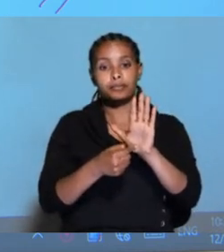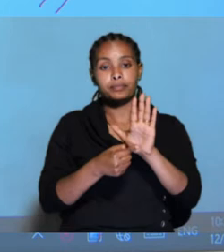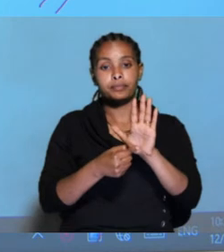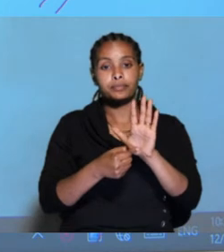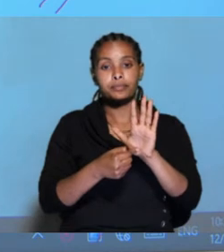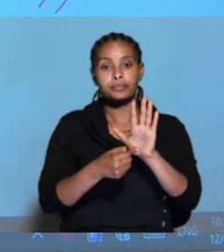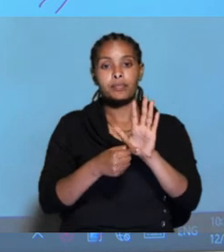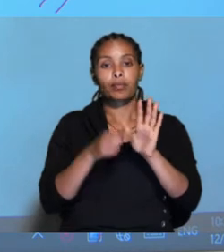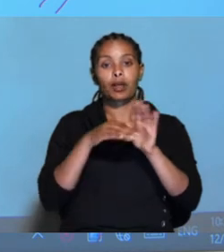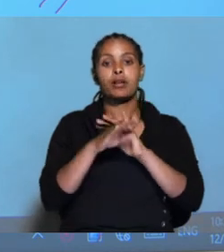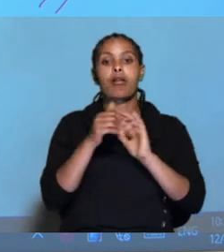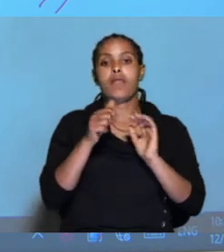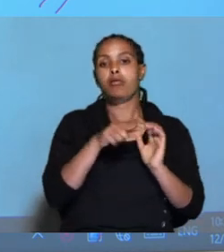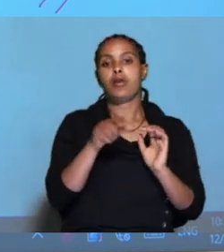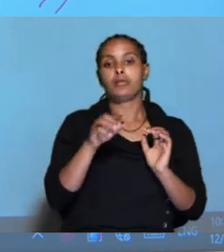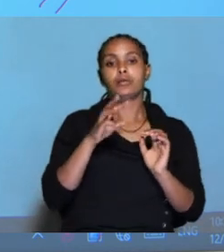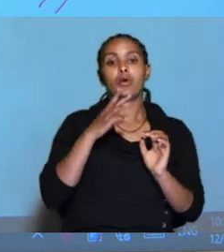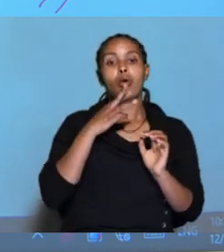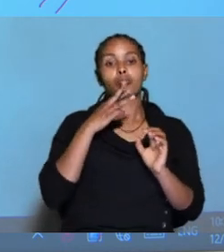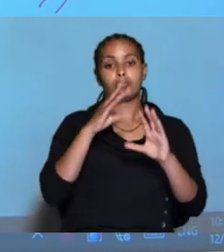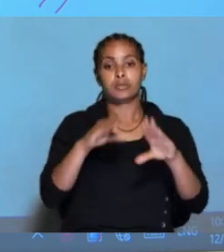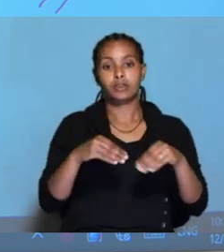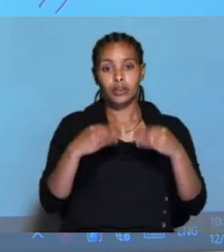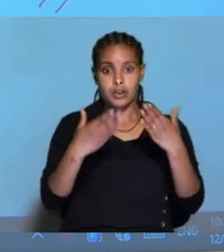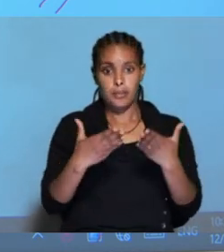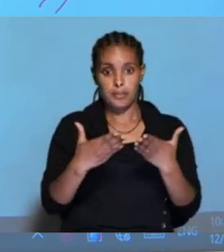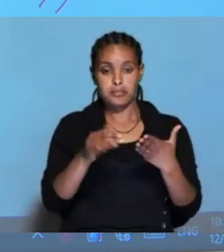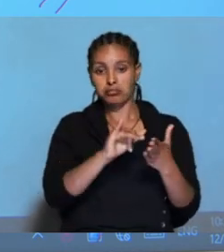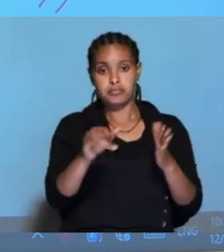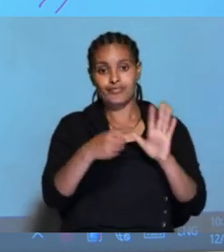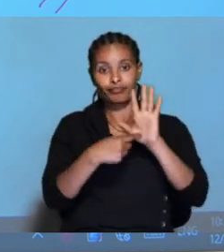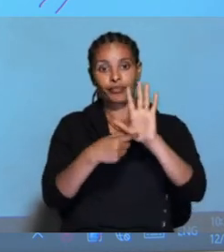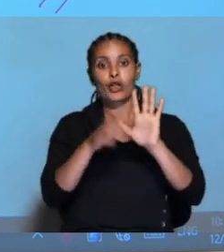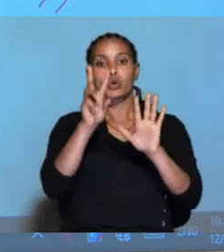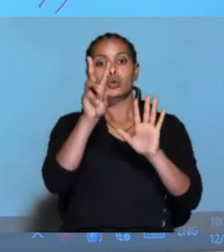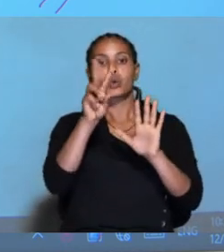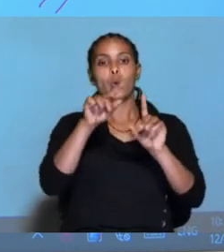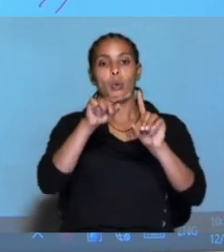Barium hydroxide in aqueous solution gives